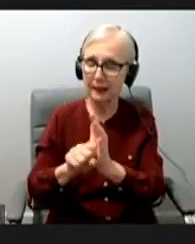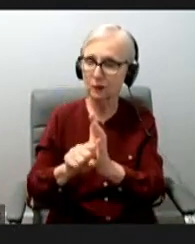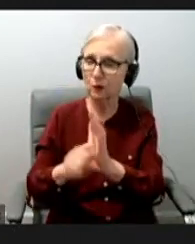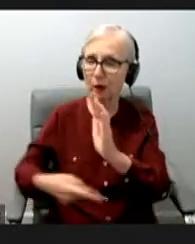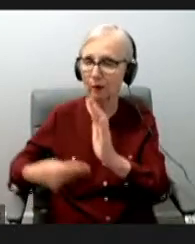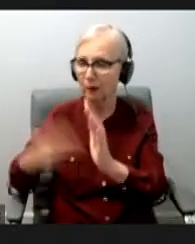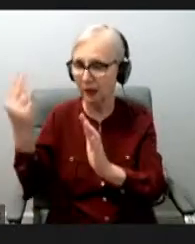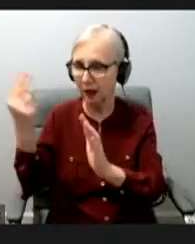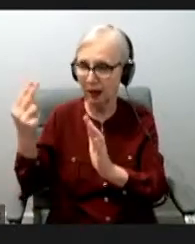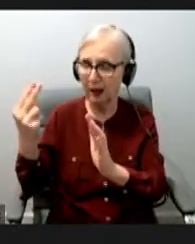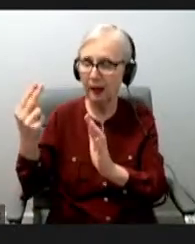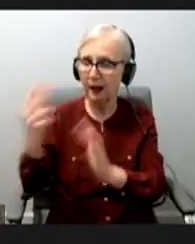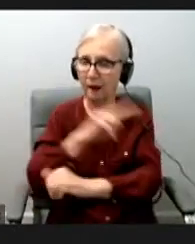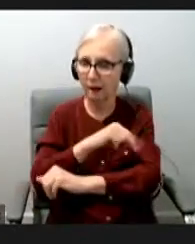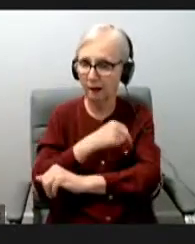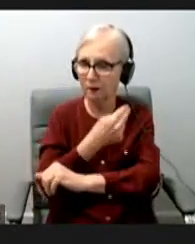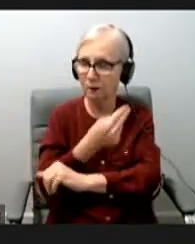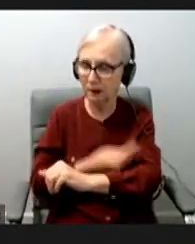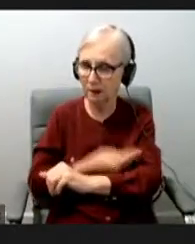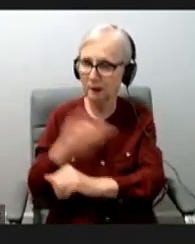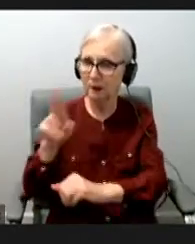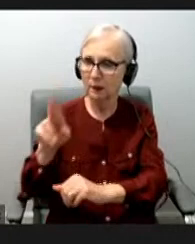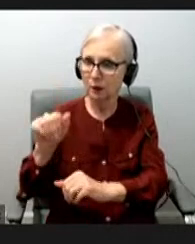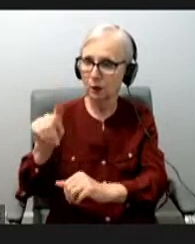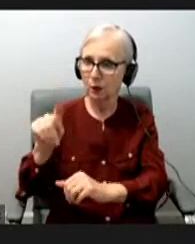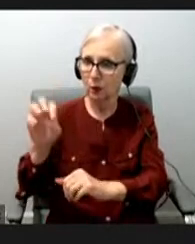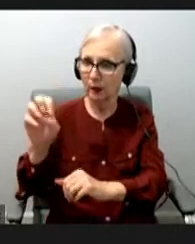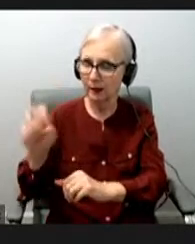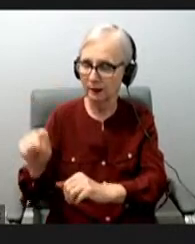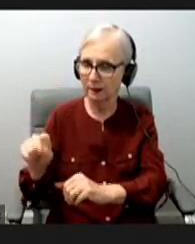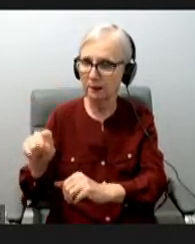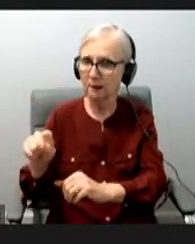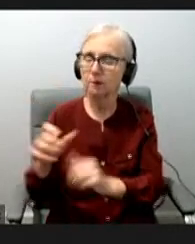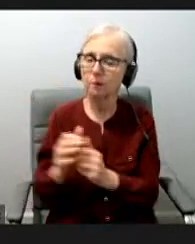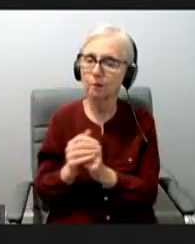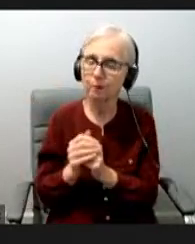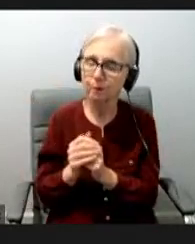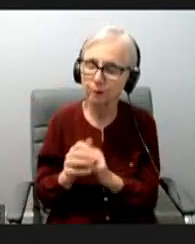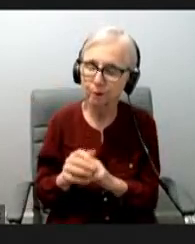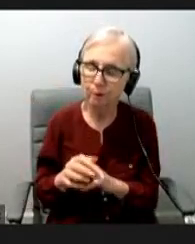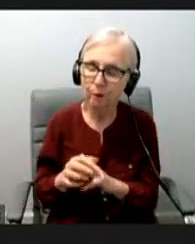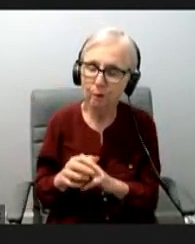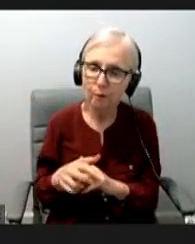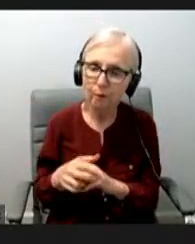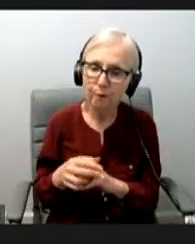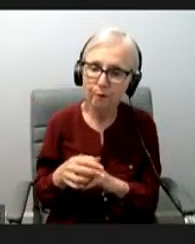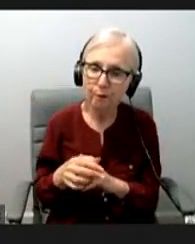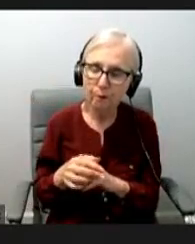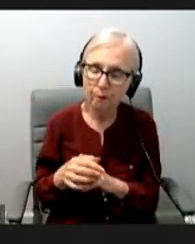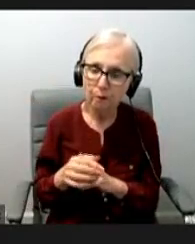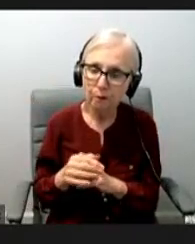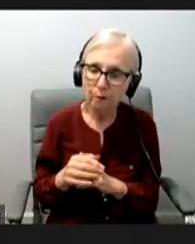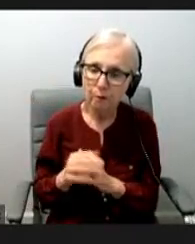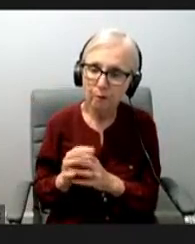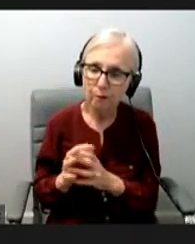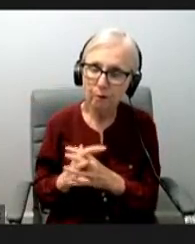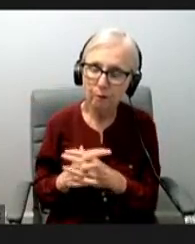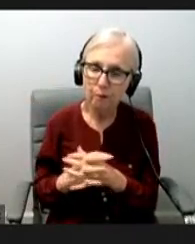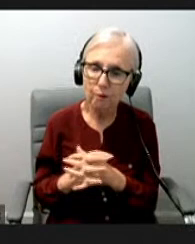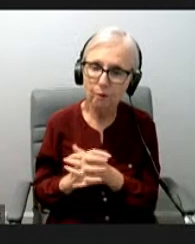hospitals are being filled up with pediatric COVID cases?